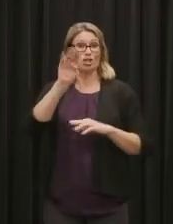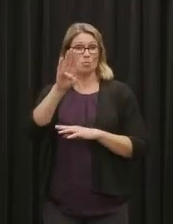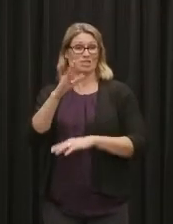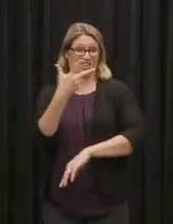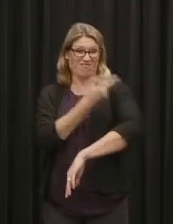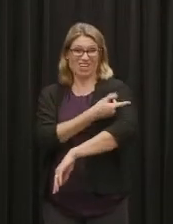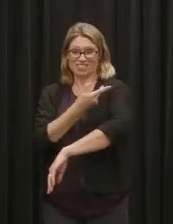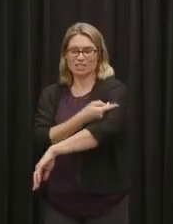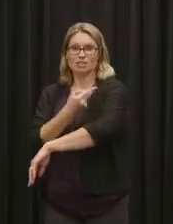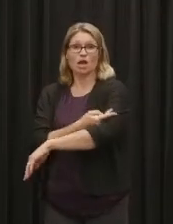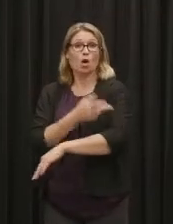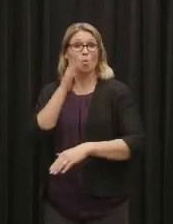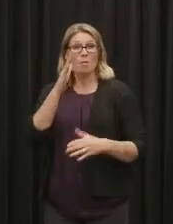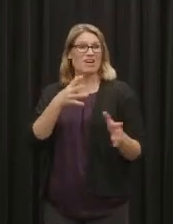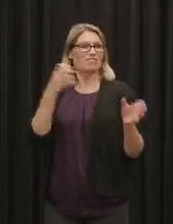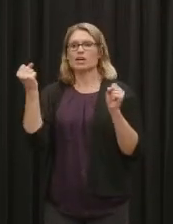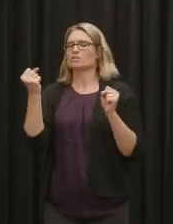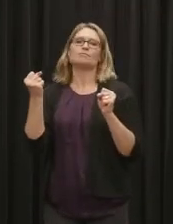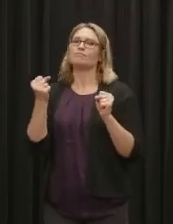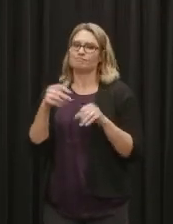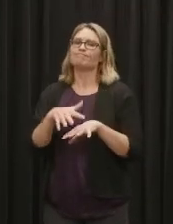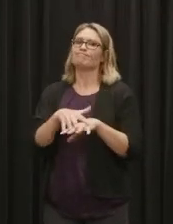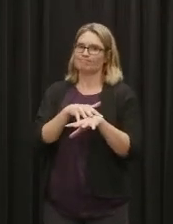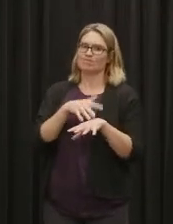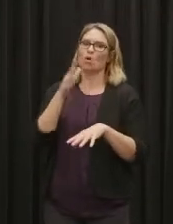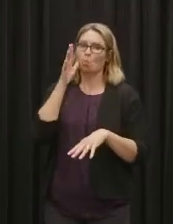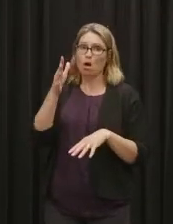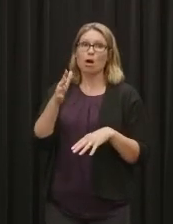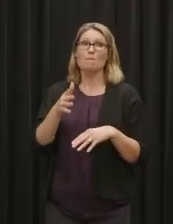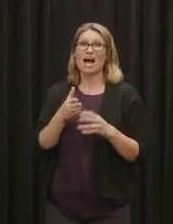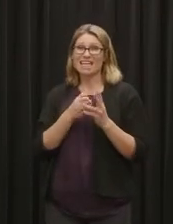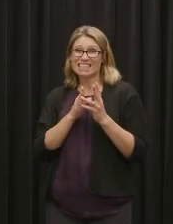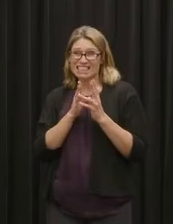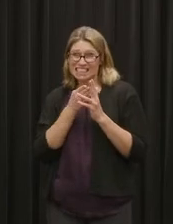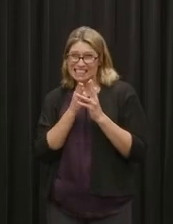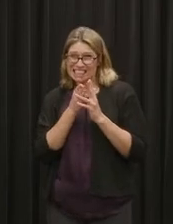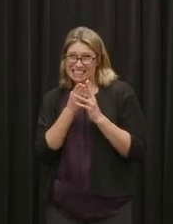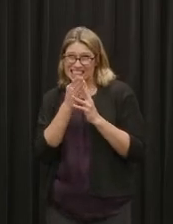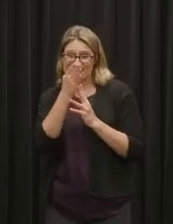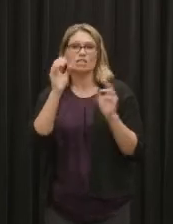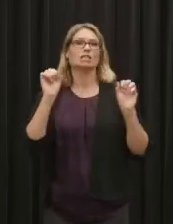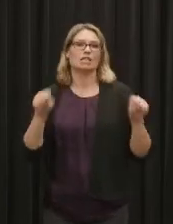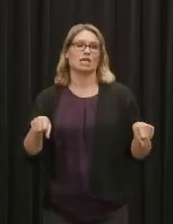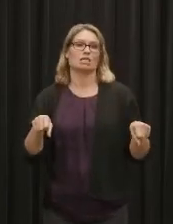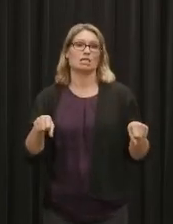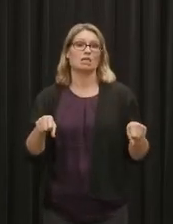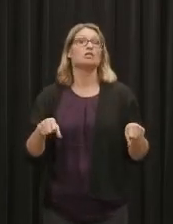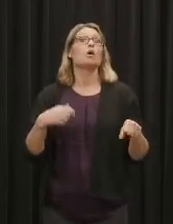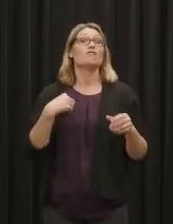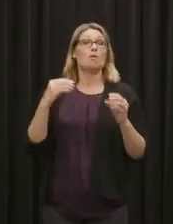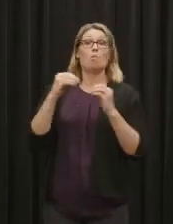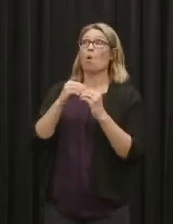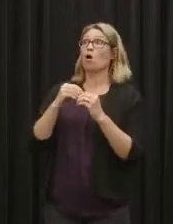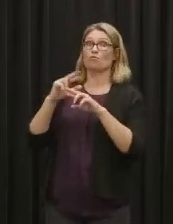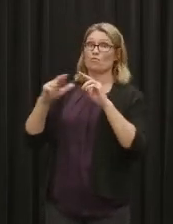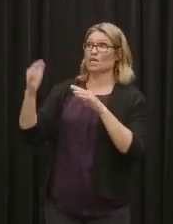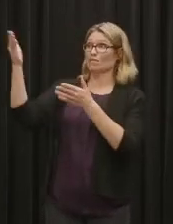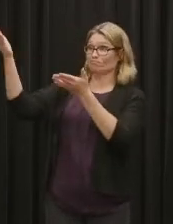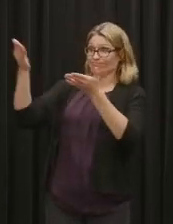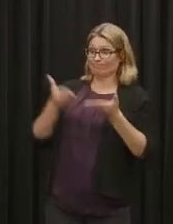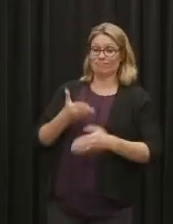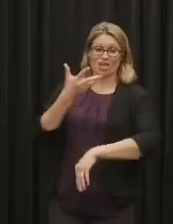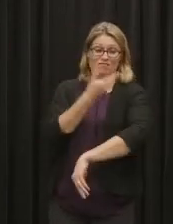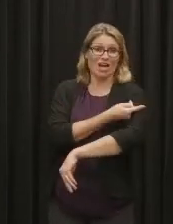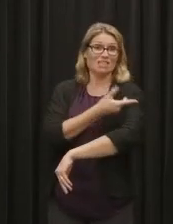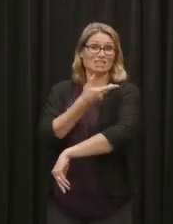going to be a long process. There is light at the end of the tunnel, But until more vaccine doses are available, we must